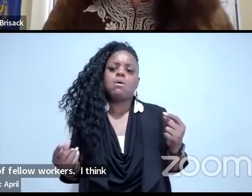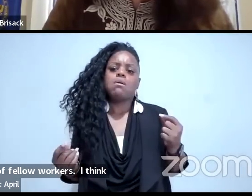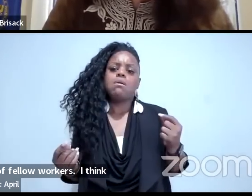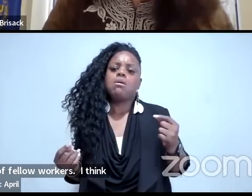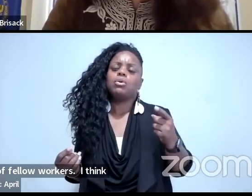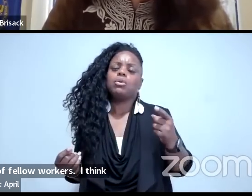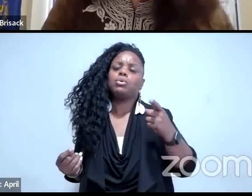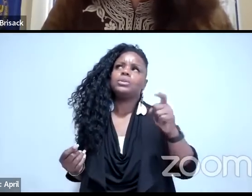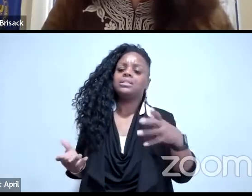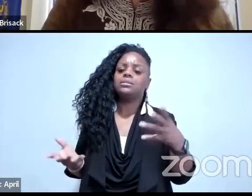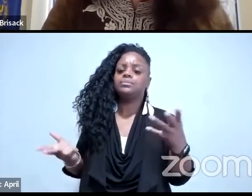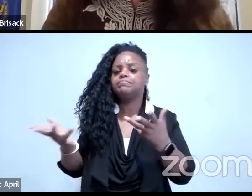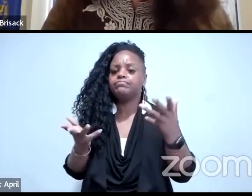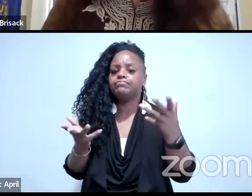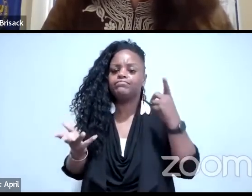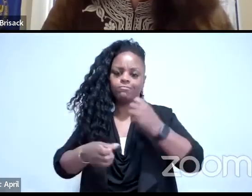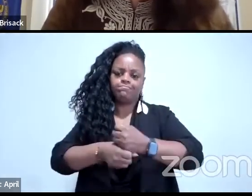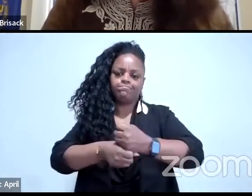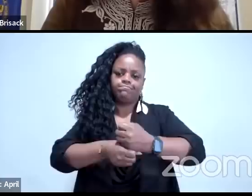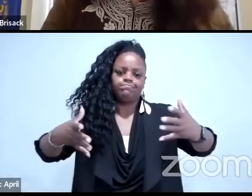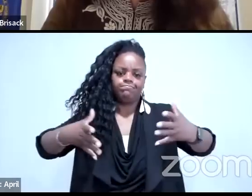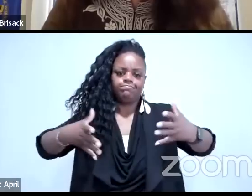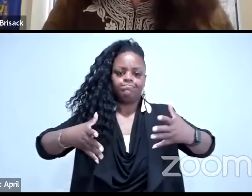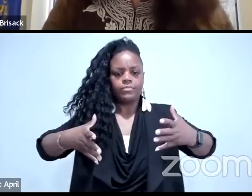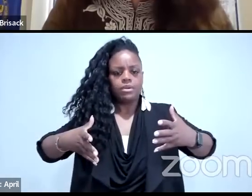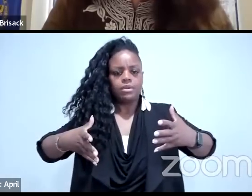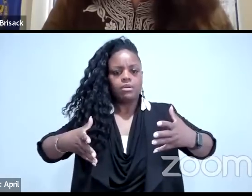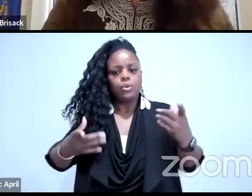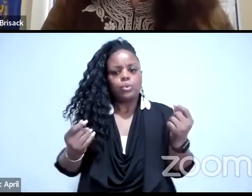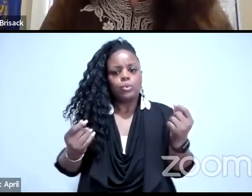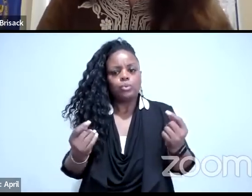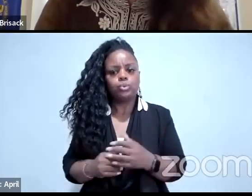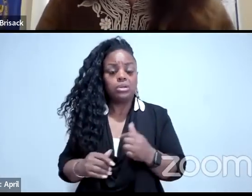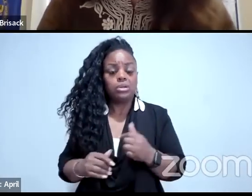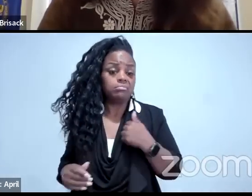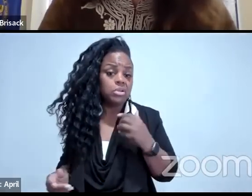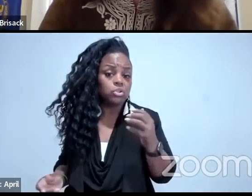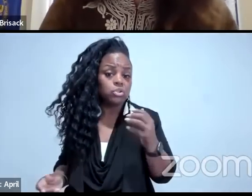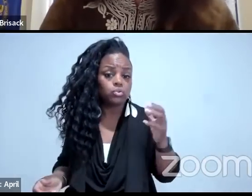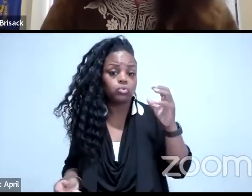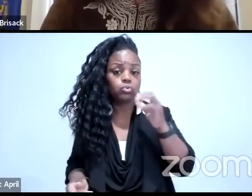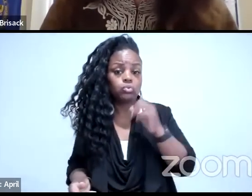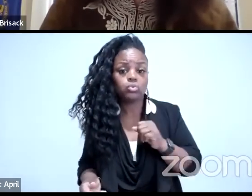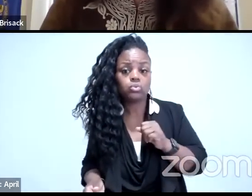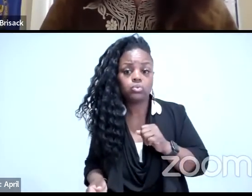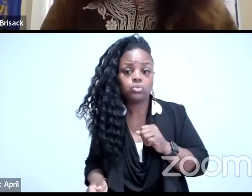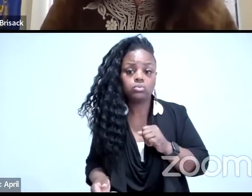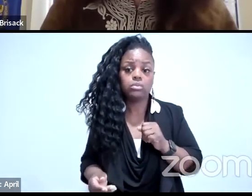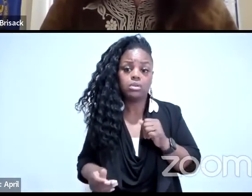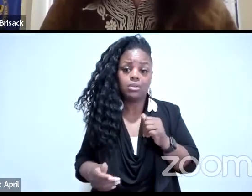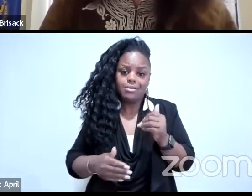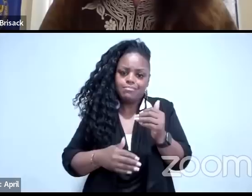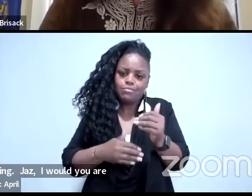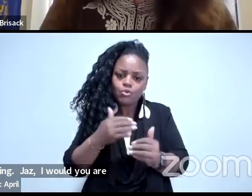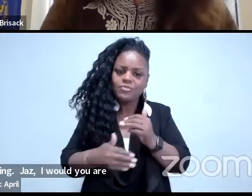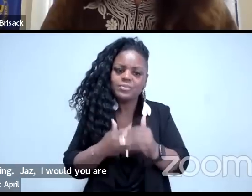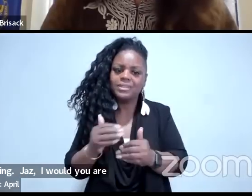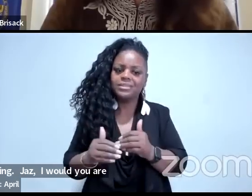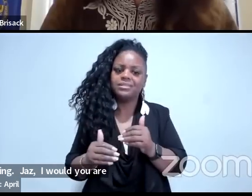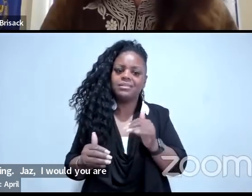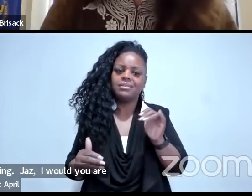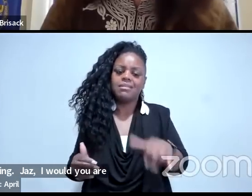that you're going to keep rolling on. There will be many more Starbucks facilities that will